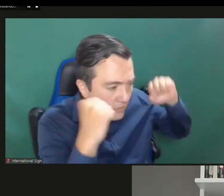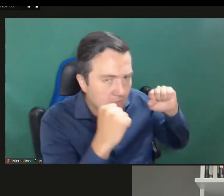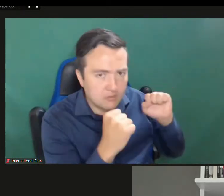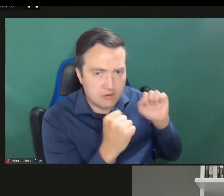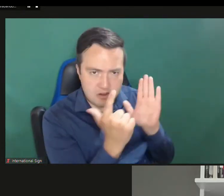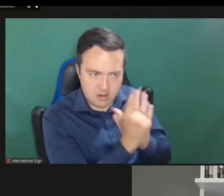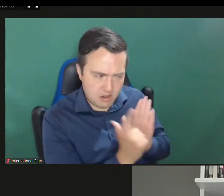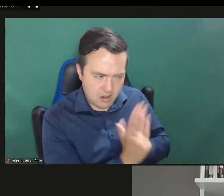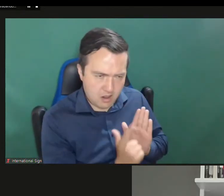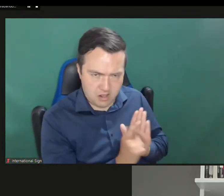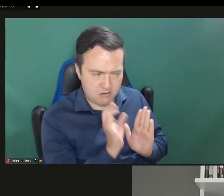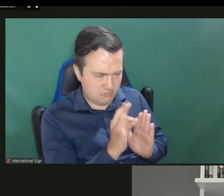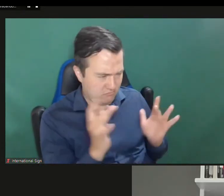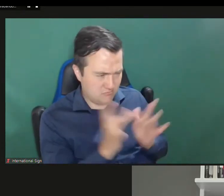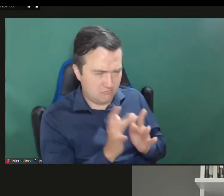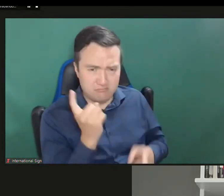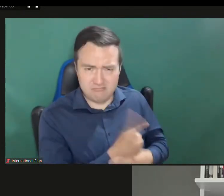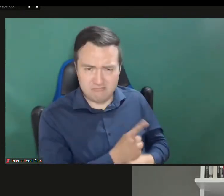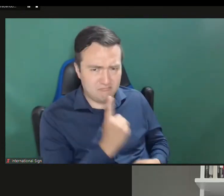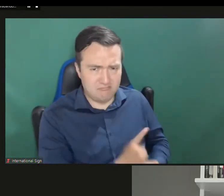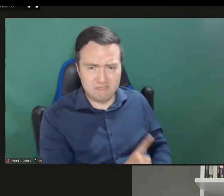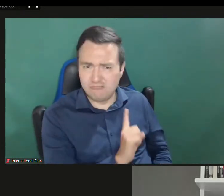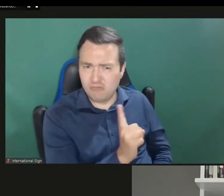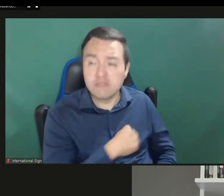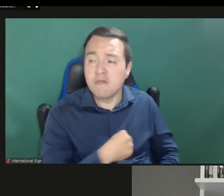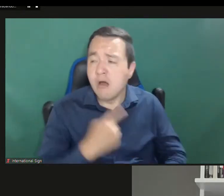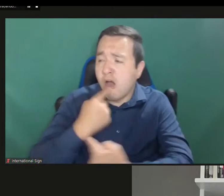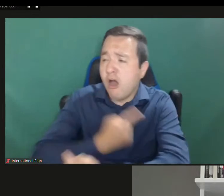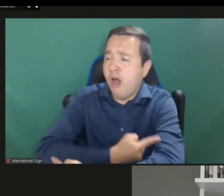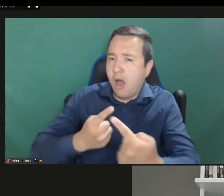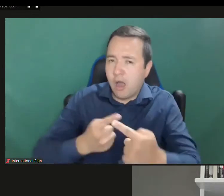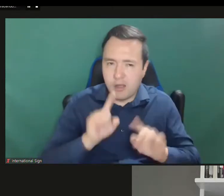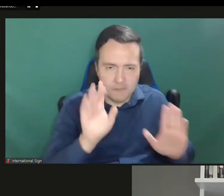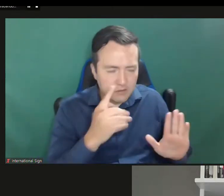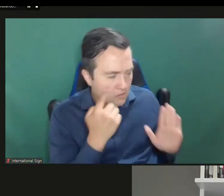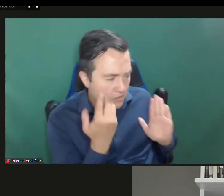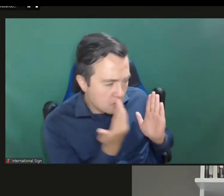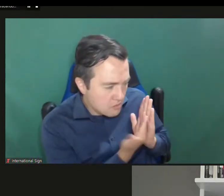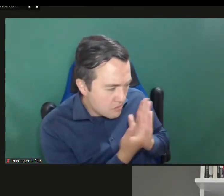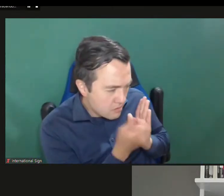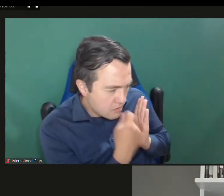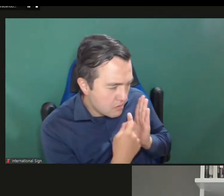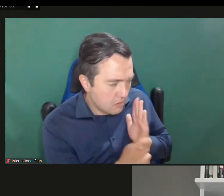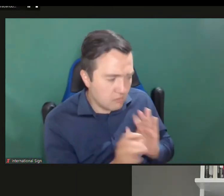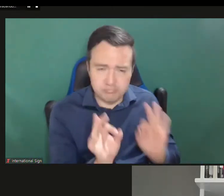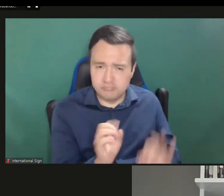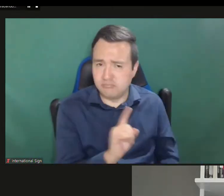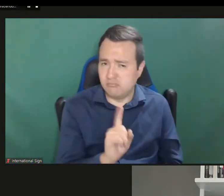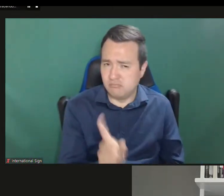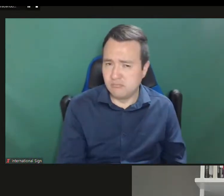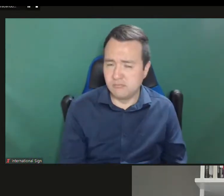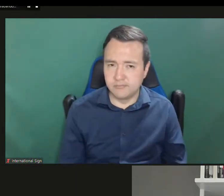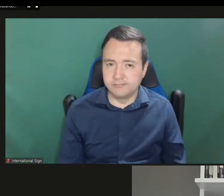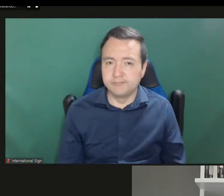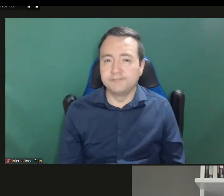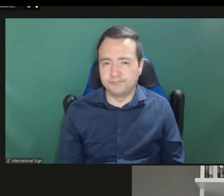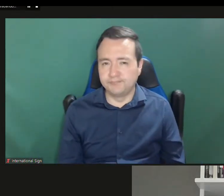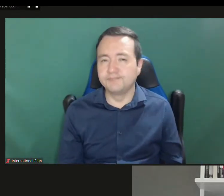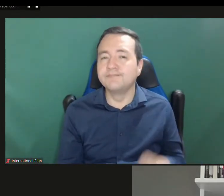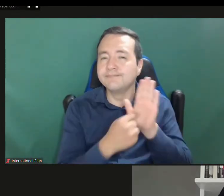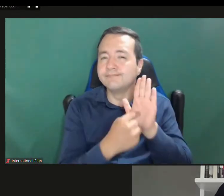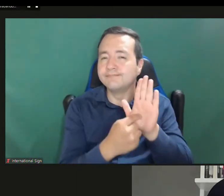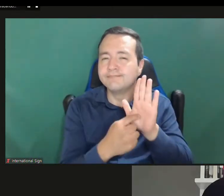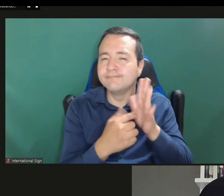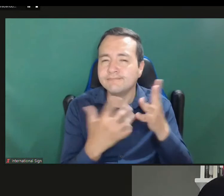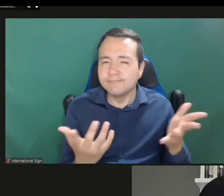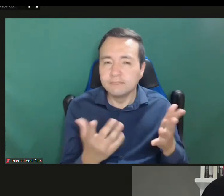but usually they aren't rooted in law. There's not a sound footing in law. And we also use the